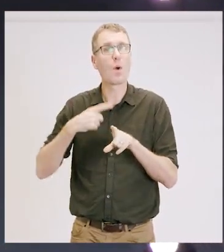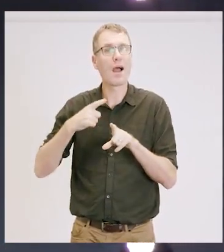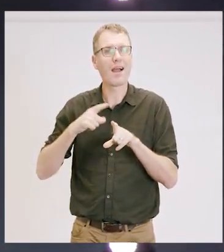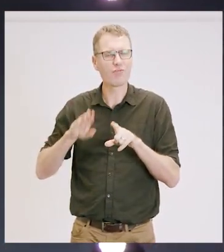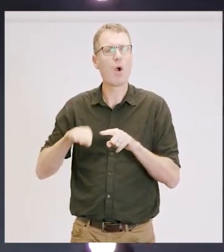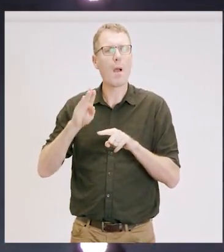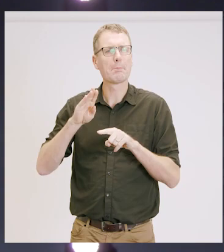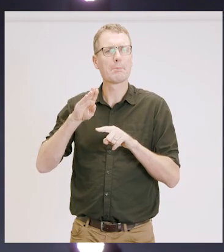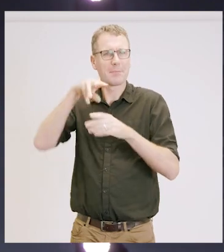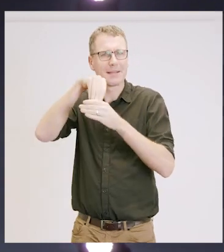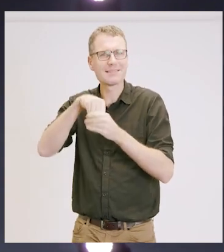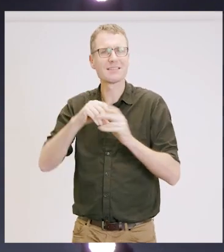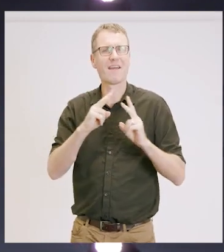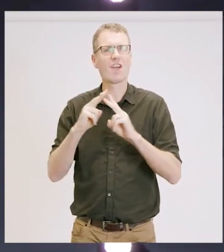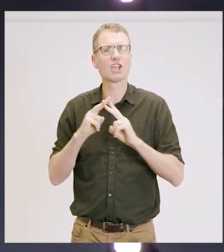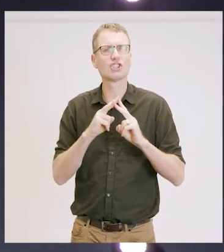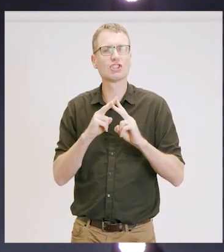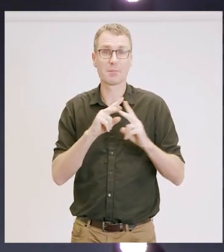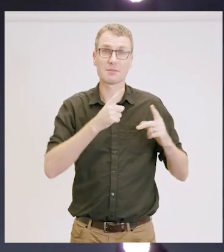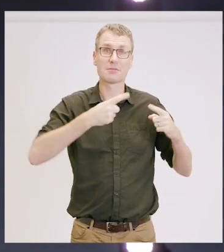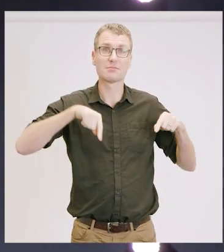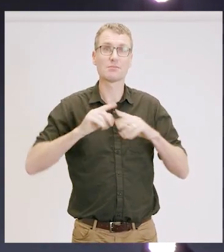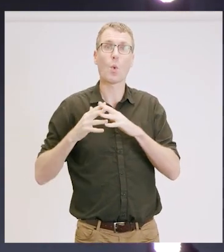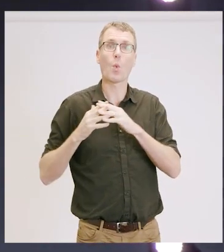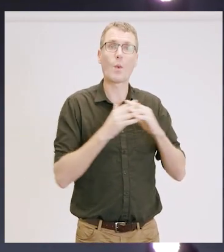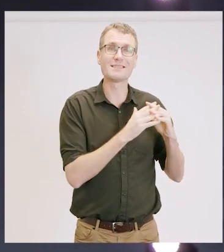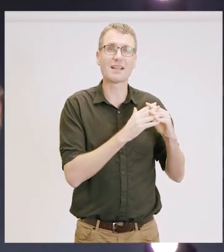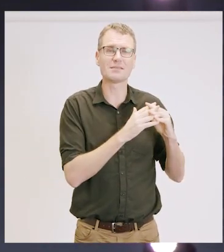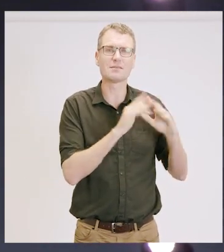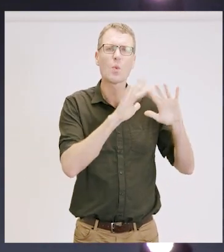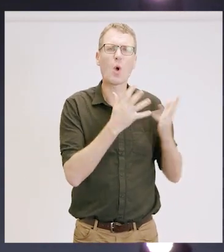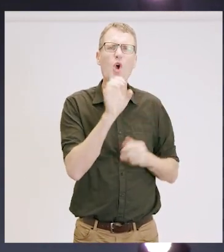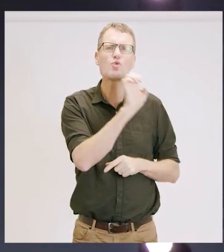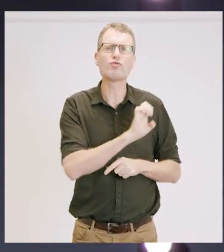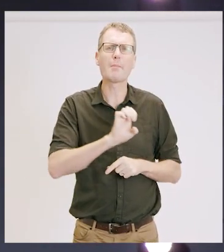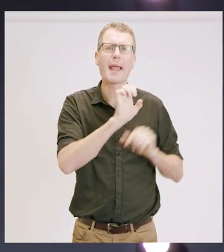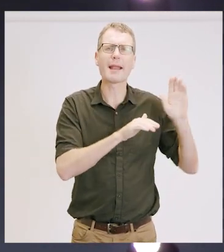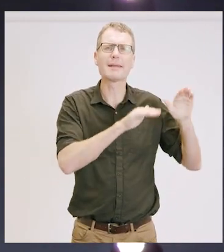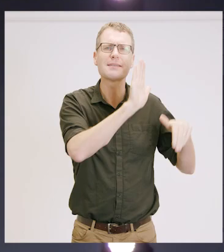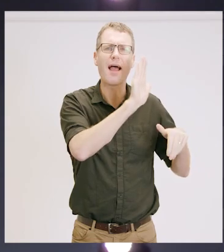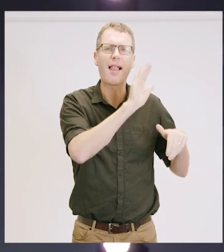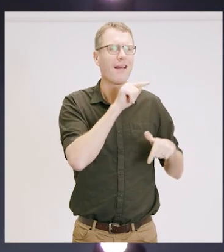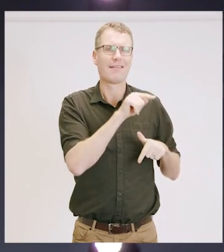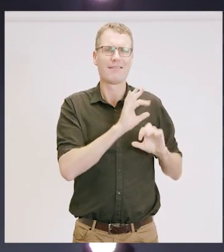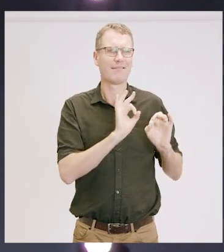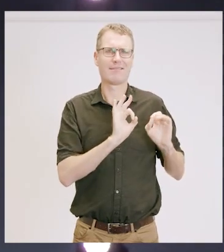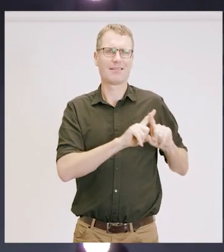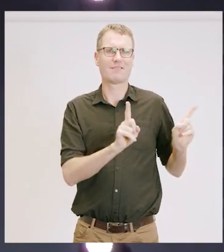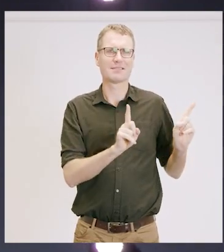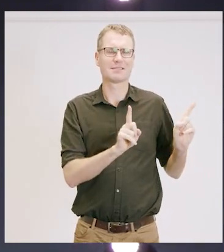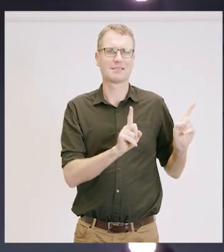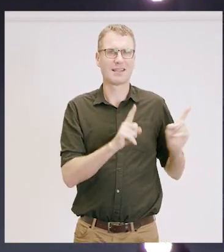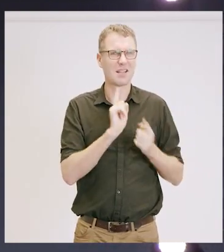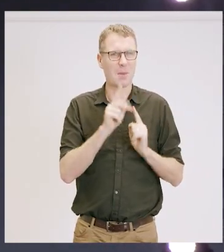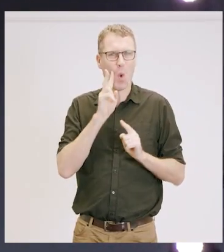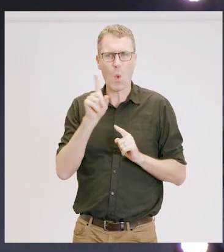it explained. And often when we look at it in the context of the Bible, it feels like a cult. I mean, who would share their stuff? And